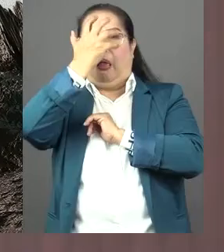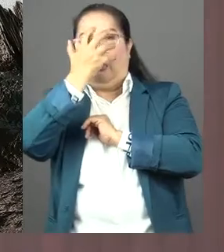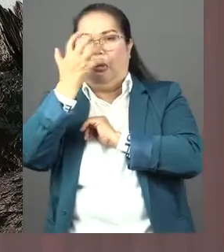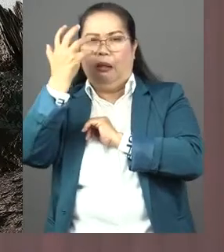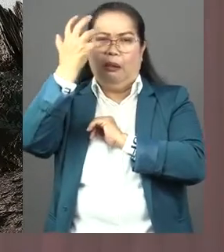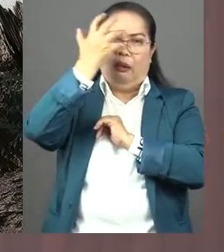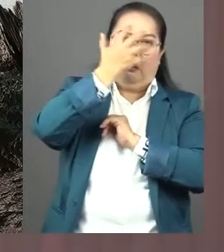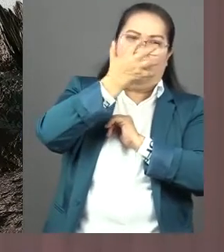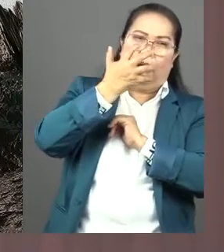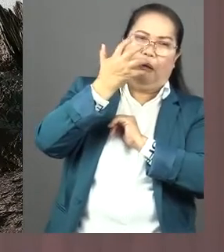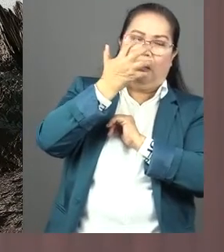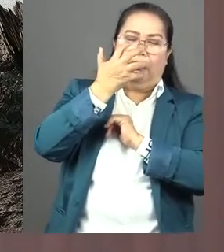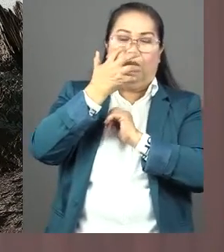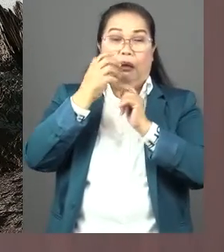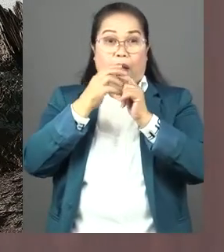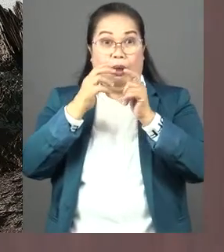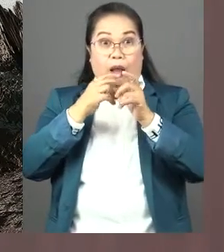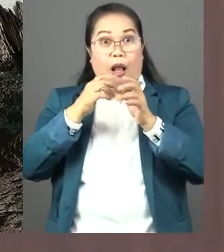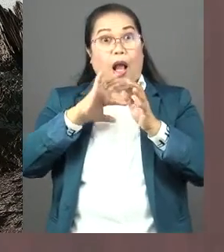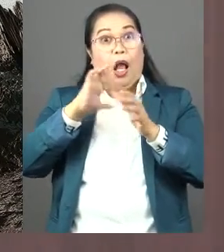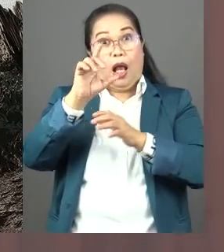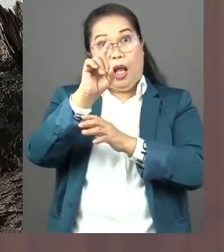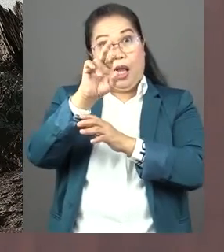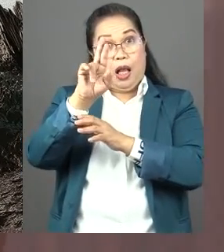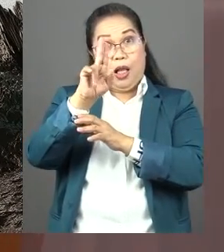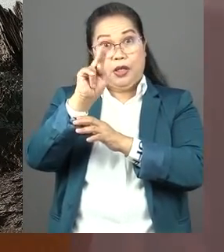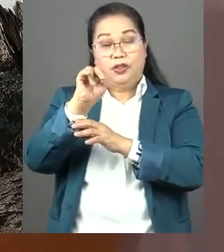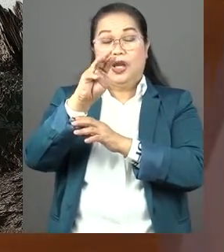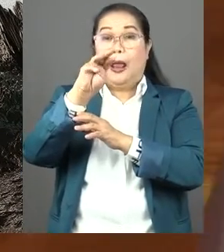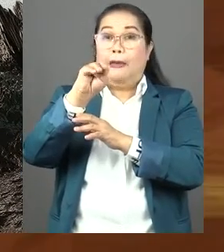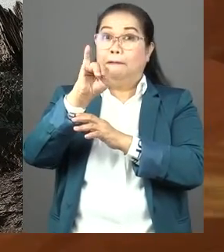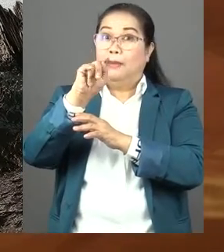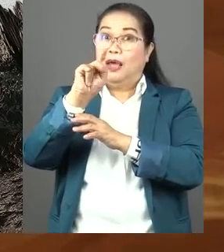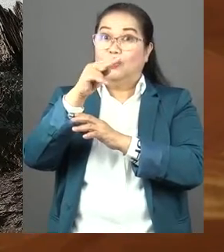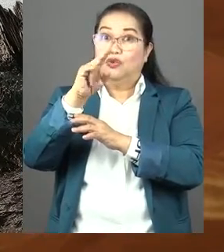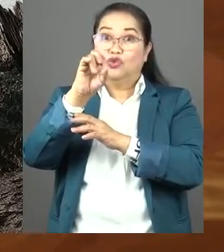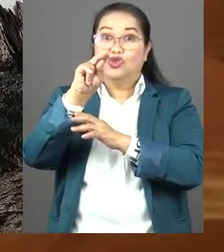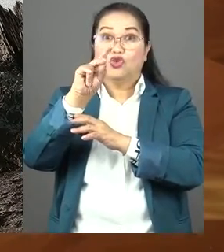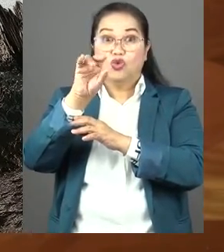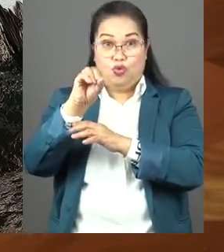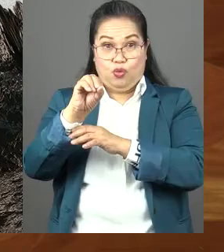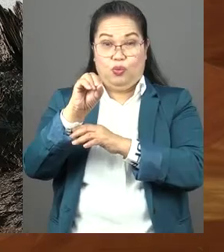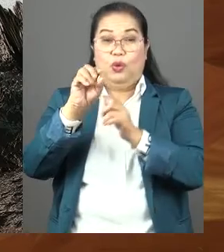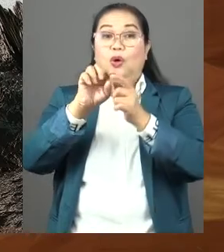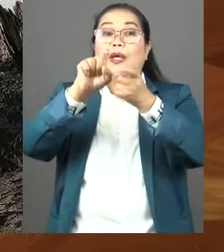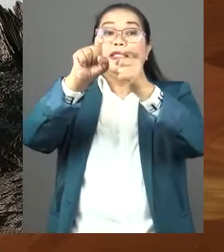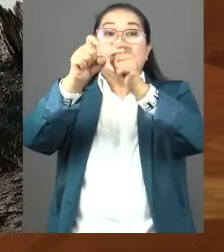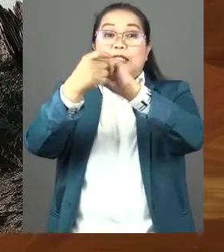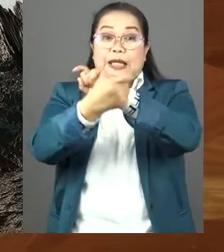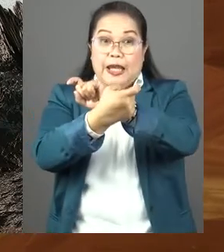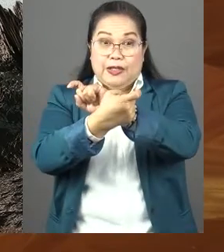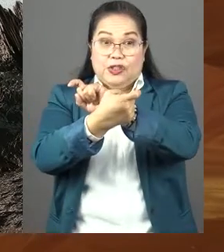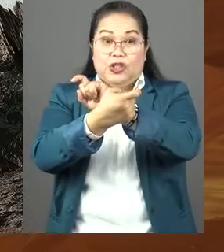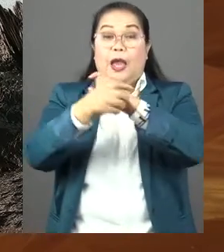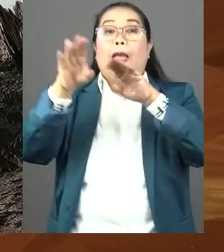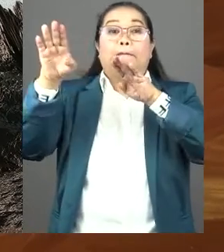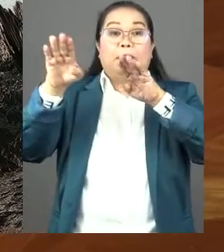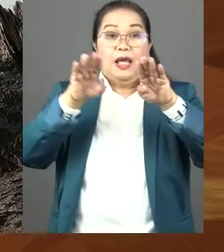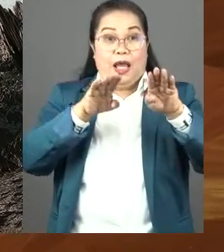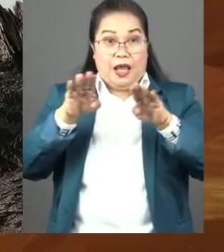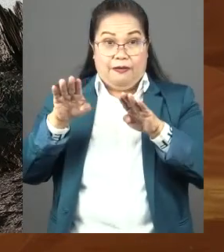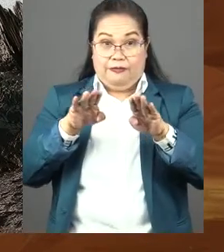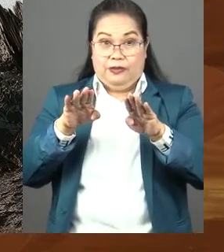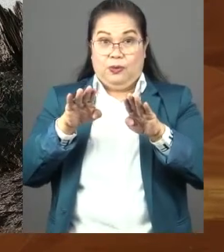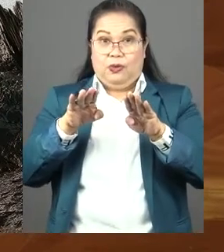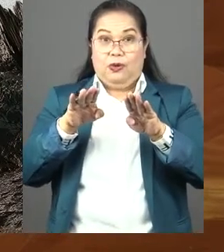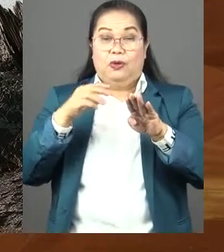there is the word methusko. Methusko means to be changed in behavior. We normally